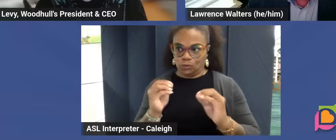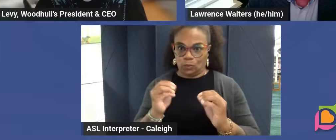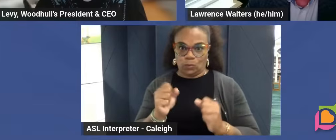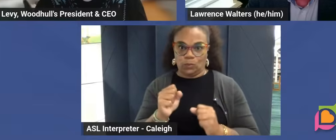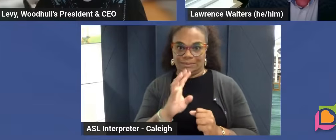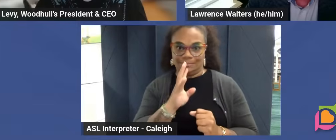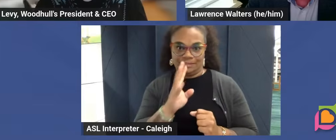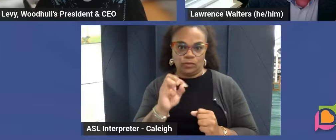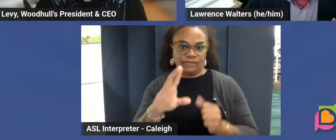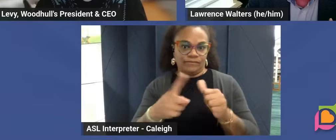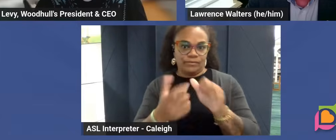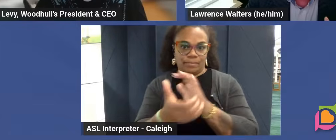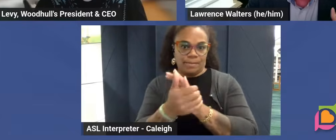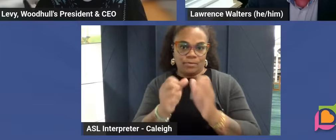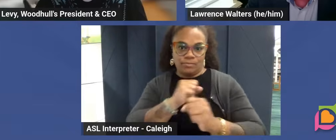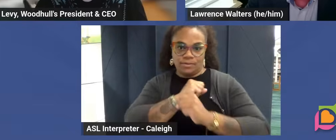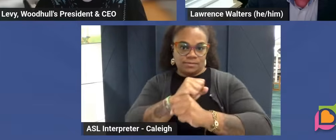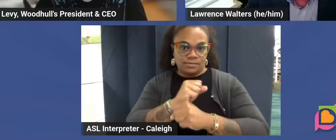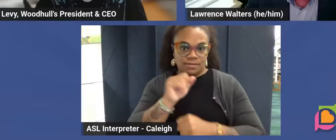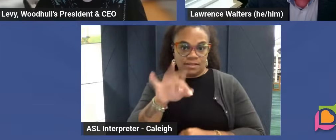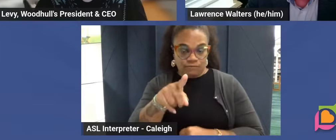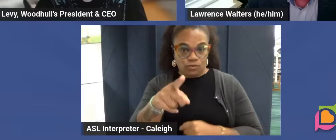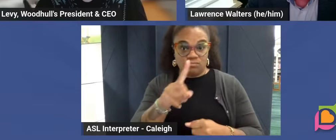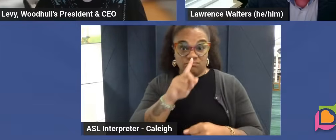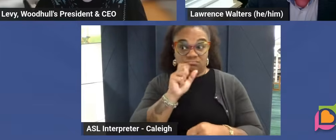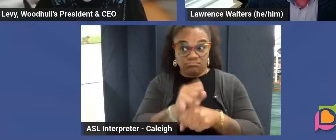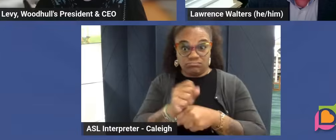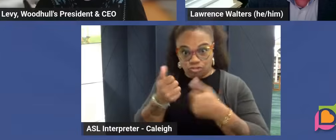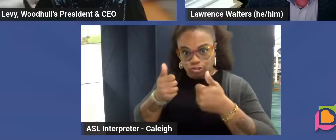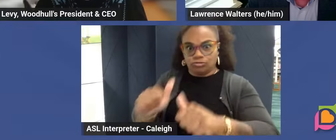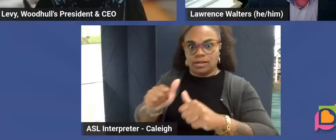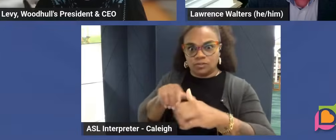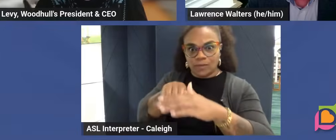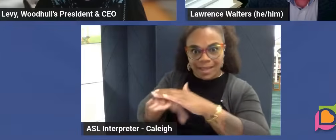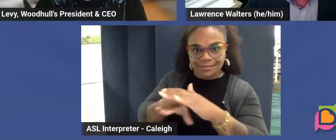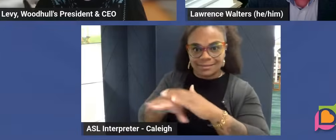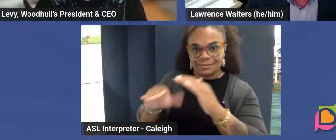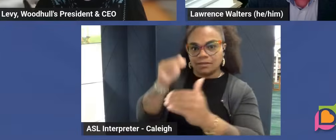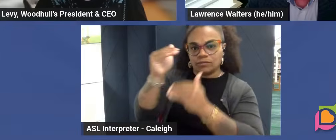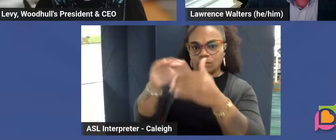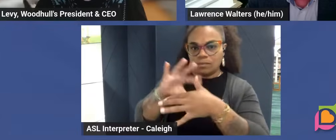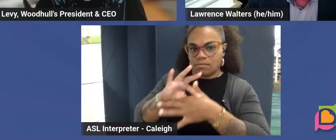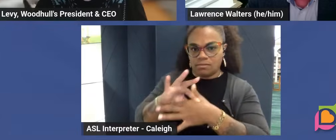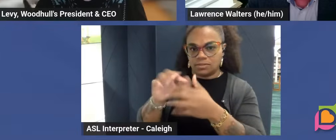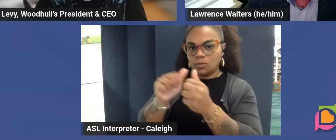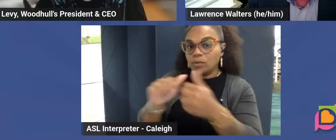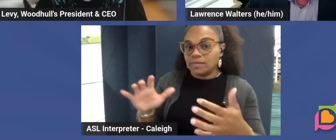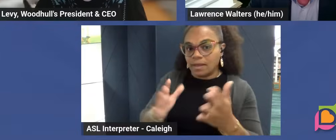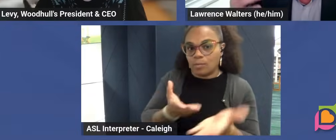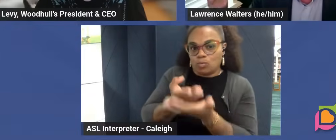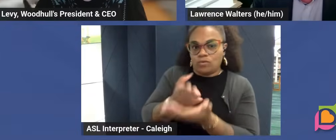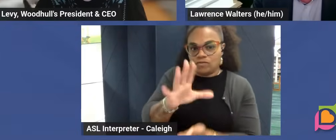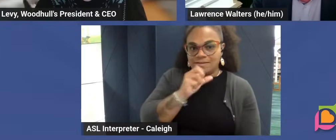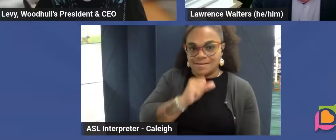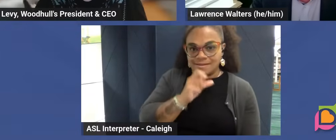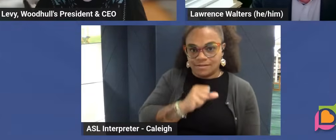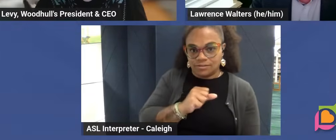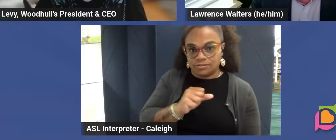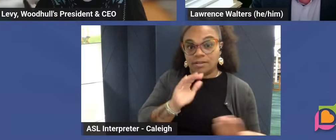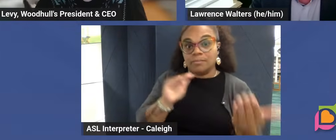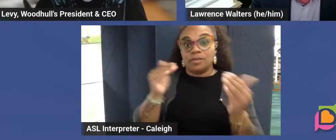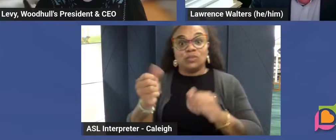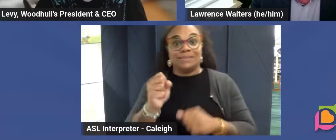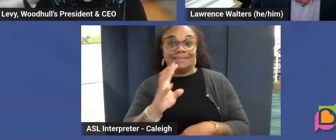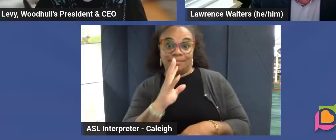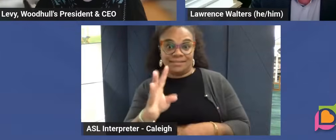or First Amendment protection when you are trying to initially access adult content without age verification. And then the speech that